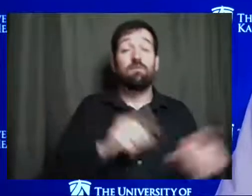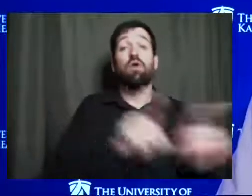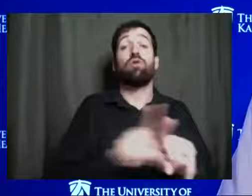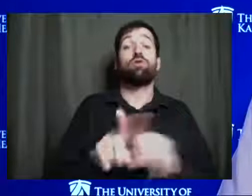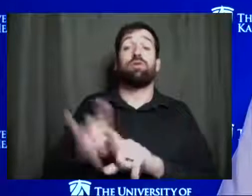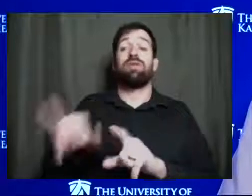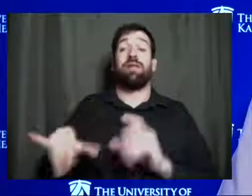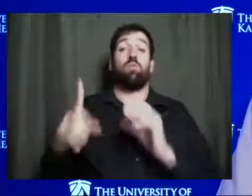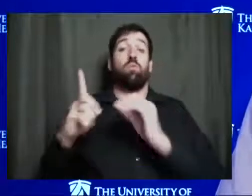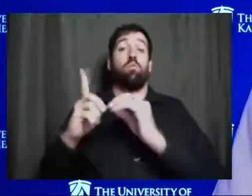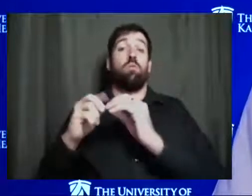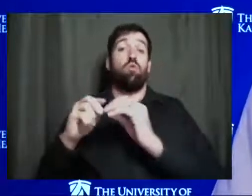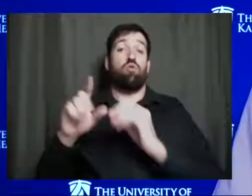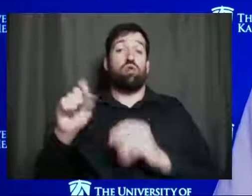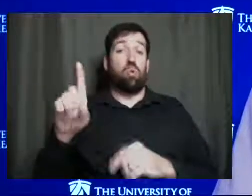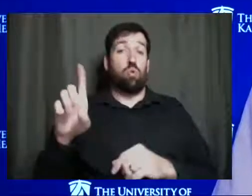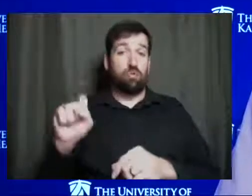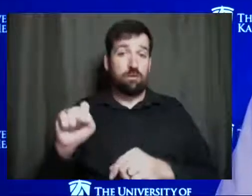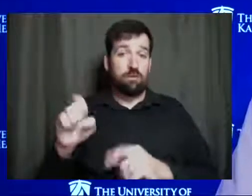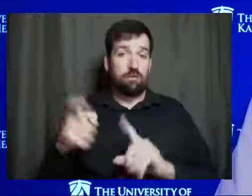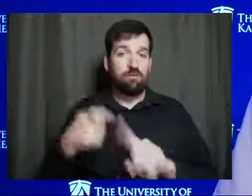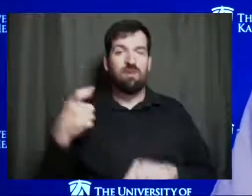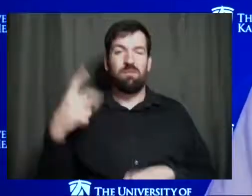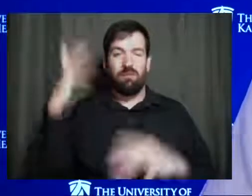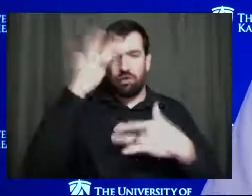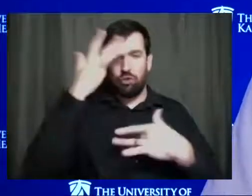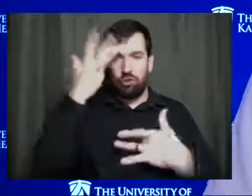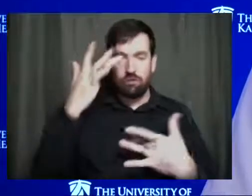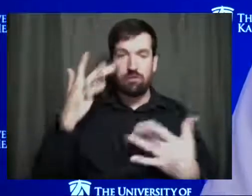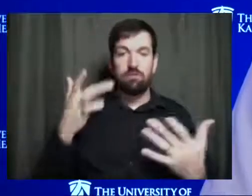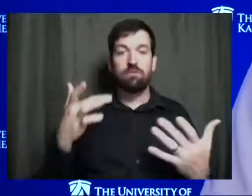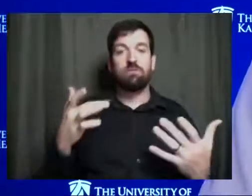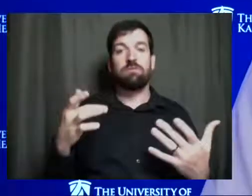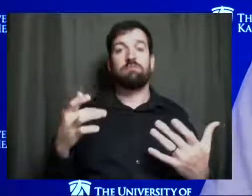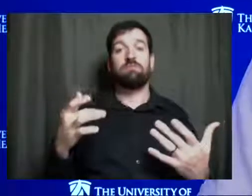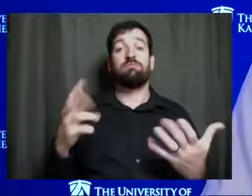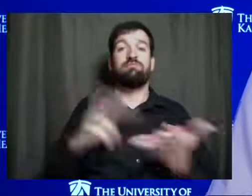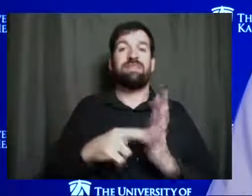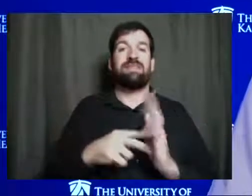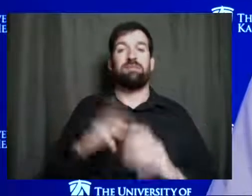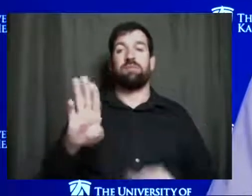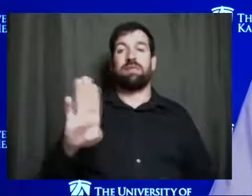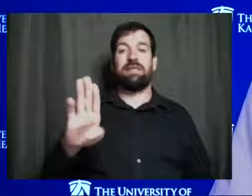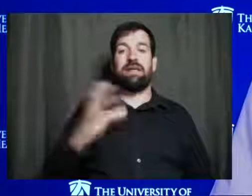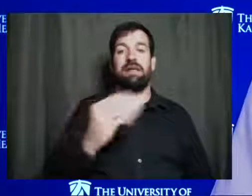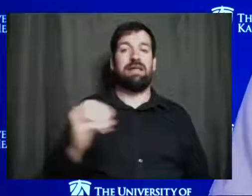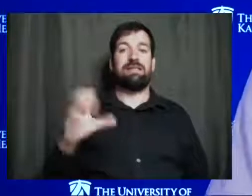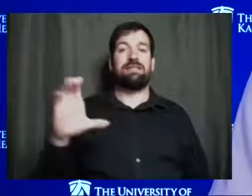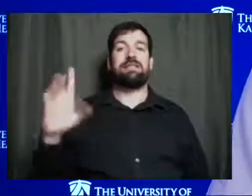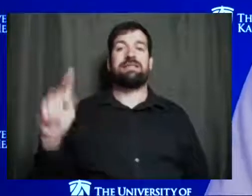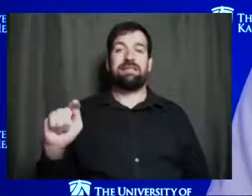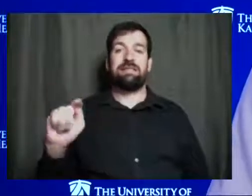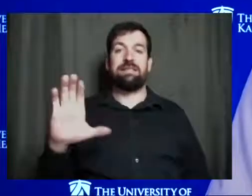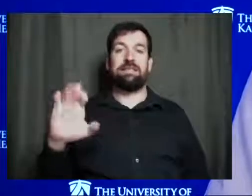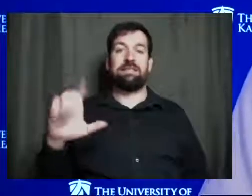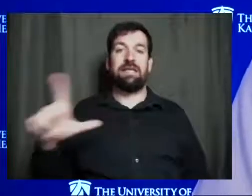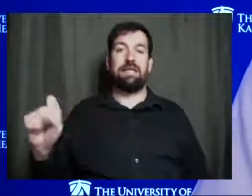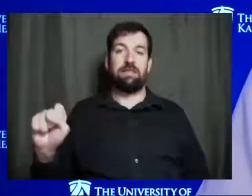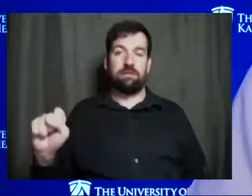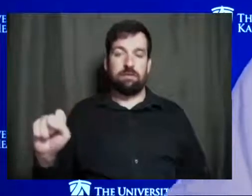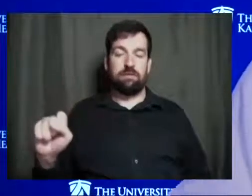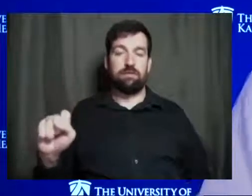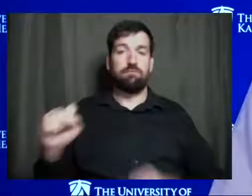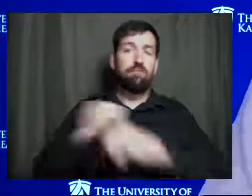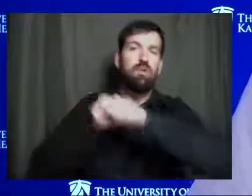vaccine after infection, like I stated before, is going to increase your B cell and T cell immune response